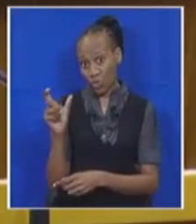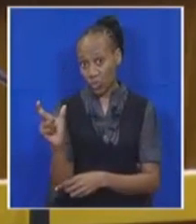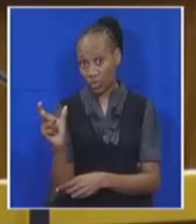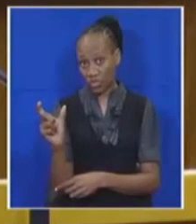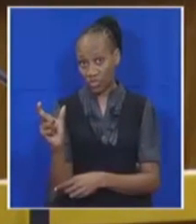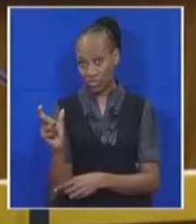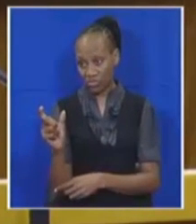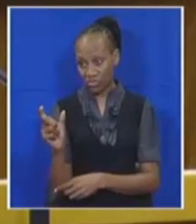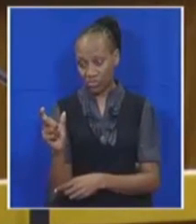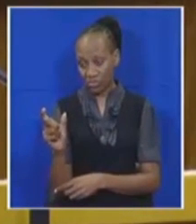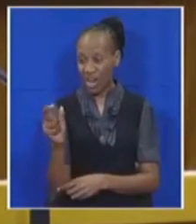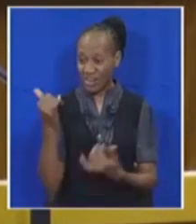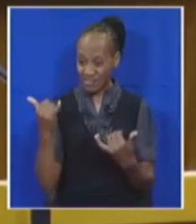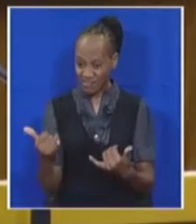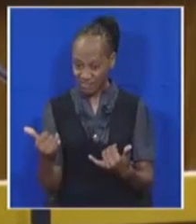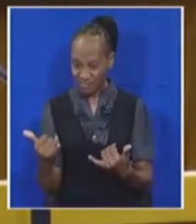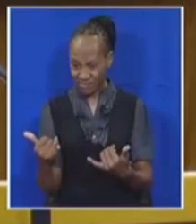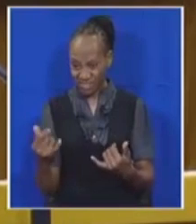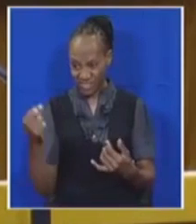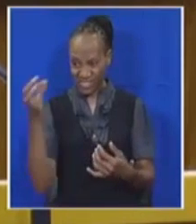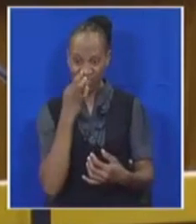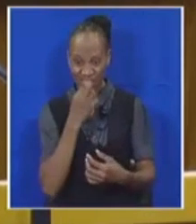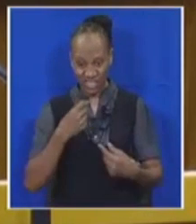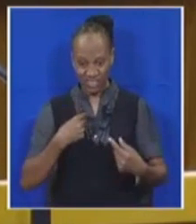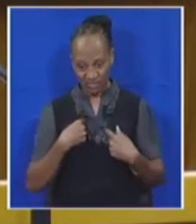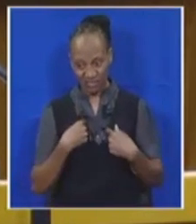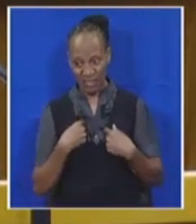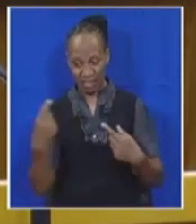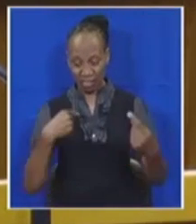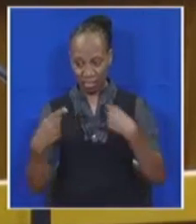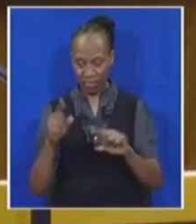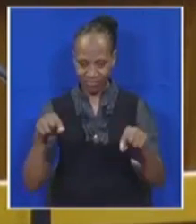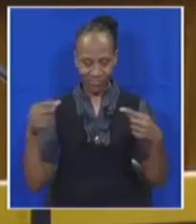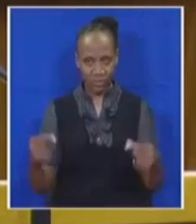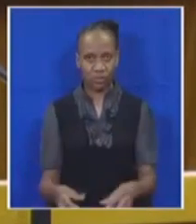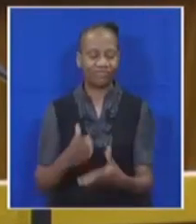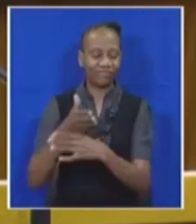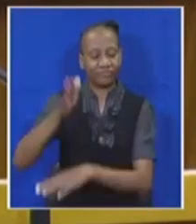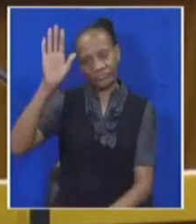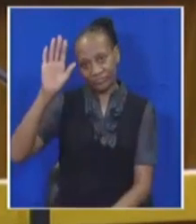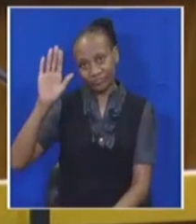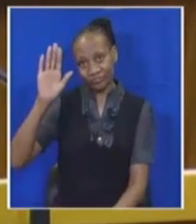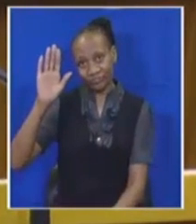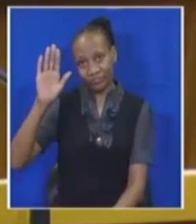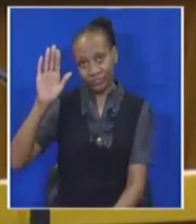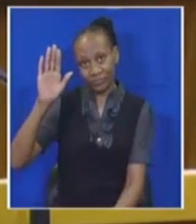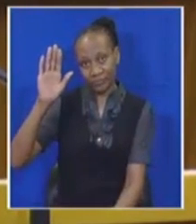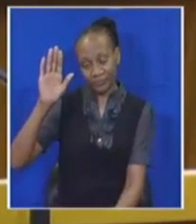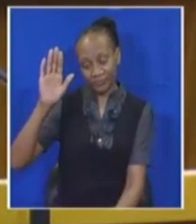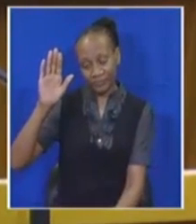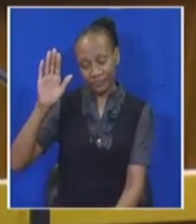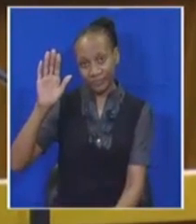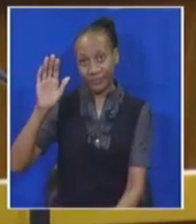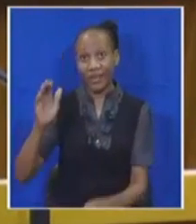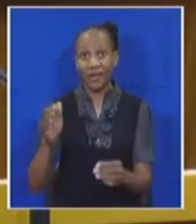tell me about the rules when he was vulgar. I'll continue. Now, Order, the Speaker. ANC government stood by Order, Speaker. and